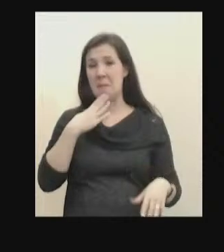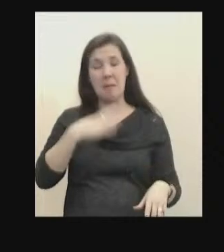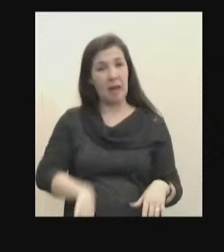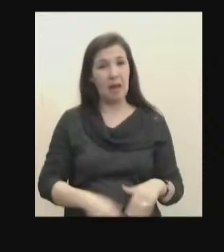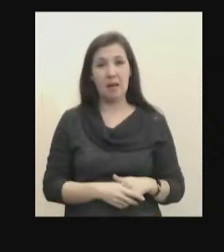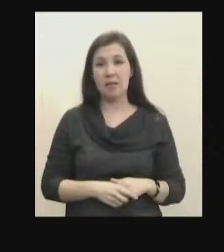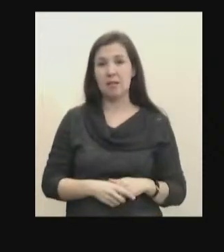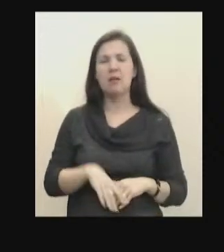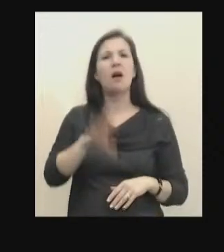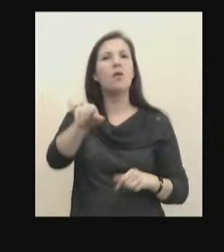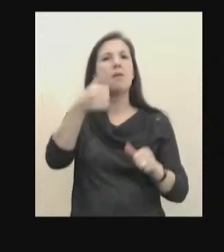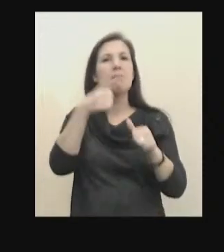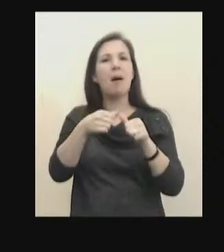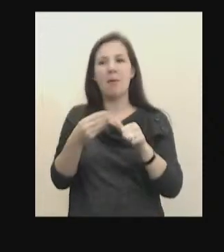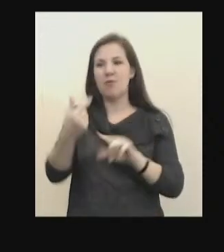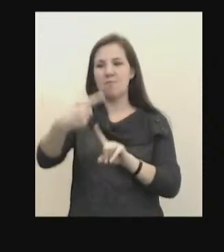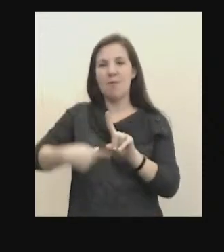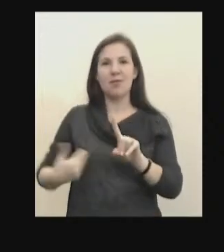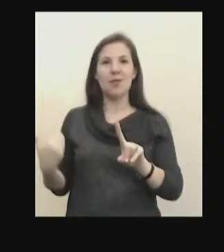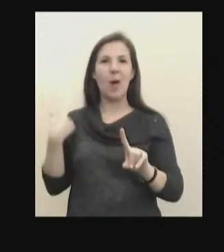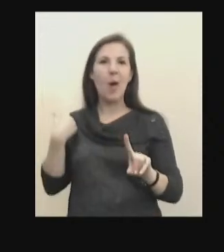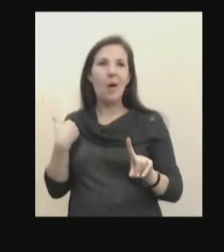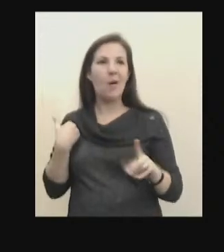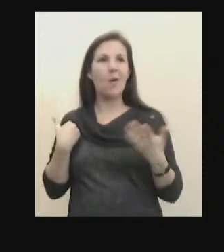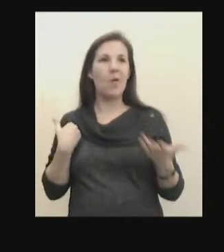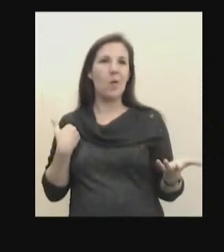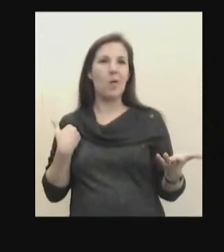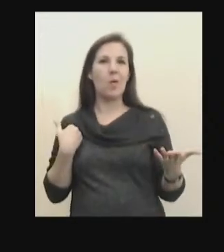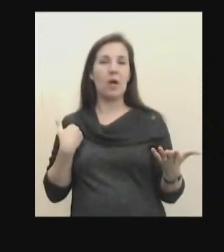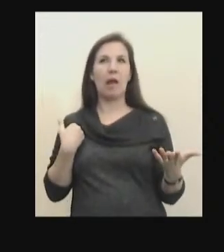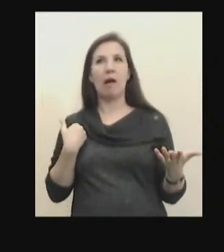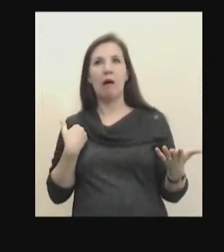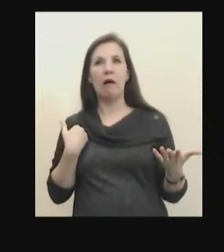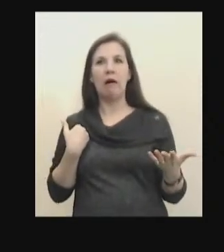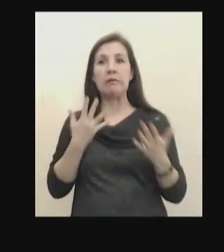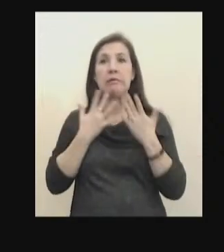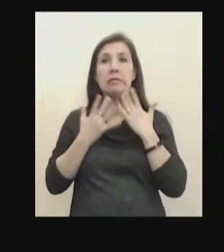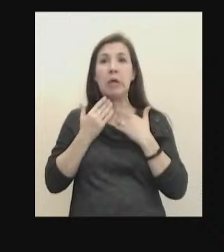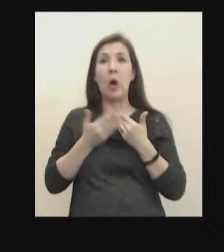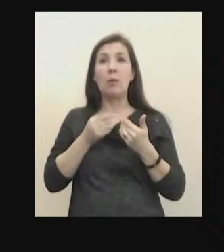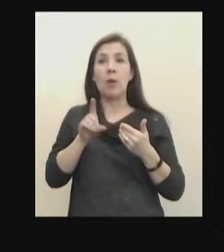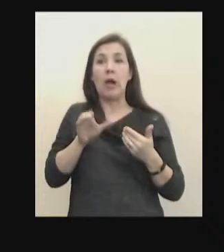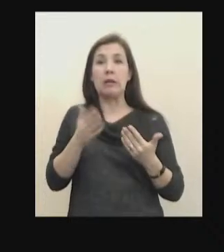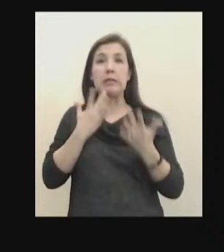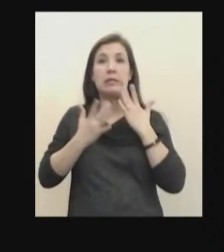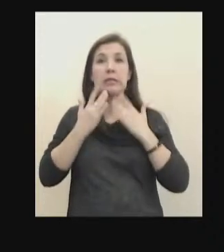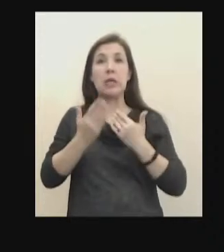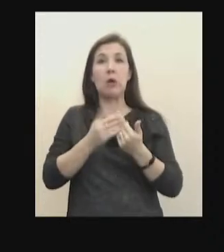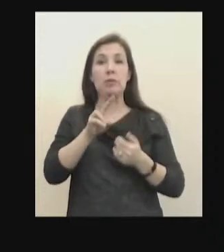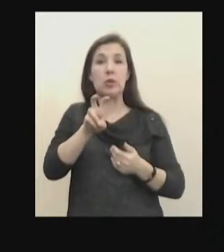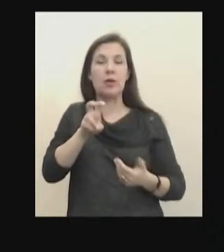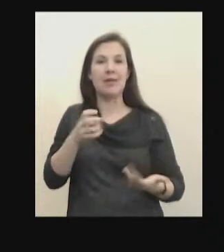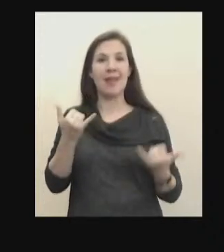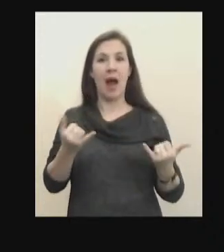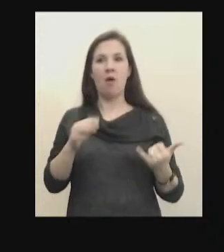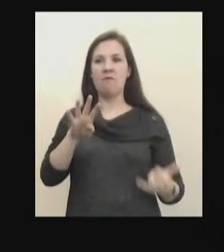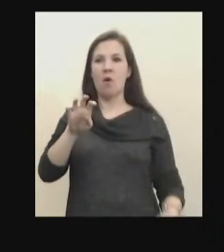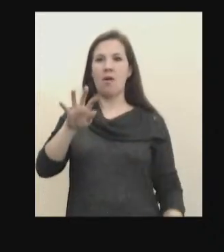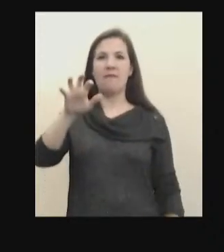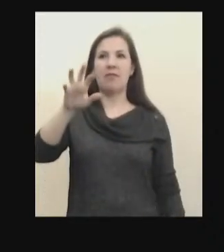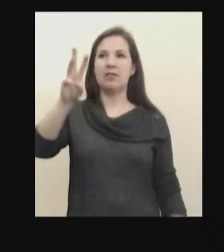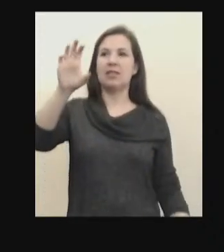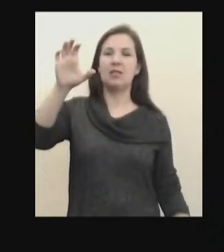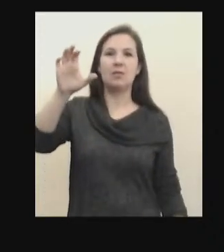long ago, a few months ago, when we were worried about hitting 100 or 200 on the scale, and here we are 400, 500, 600,